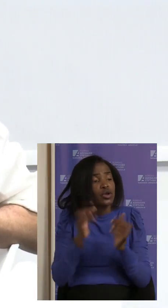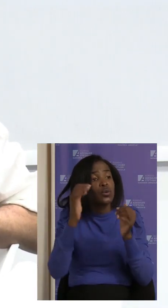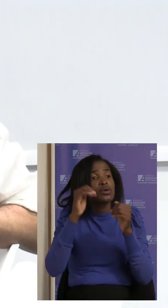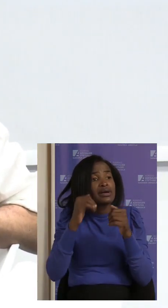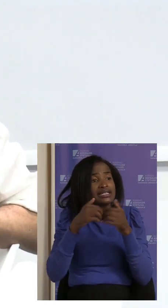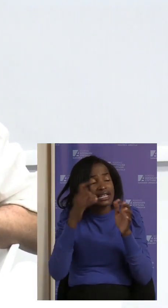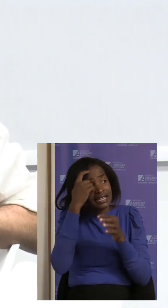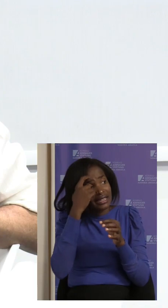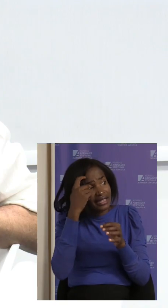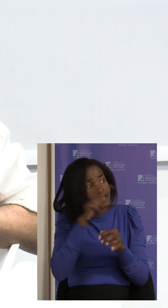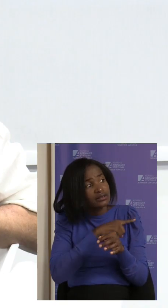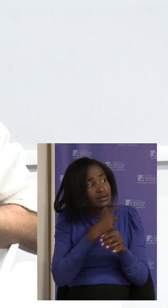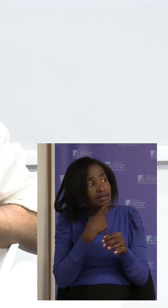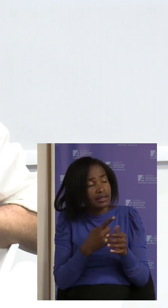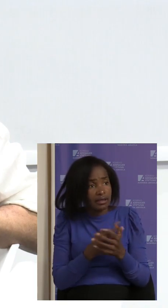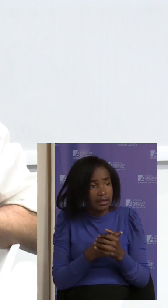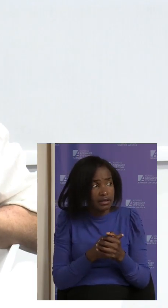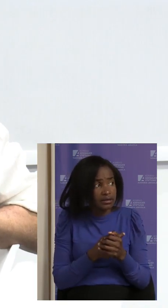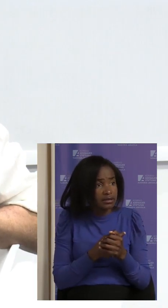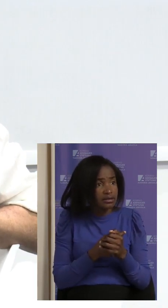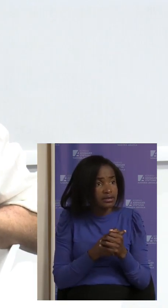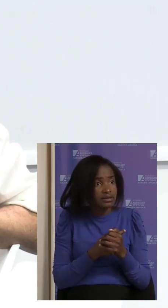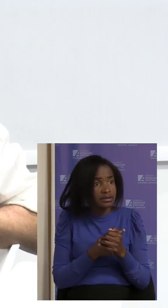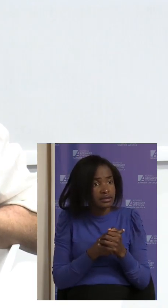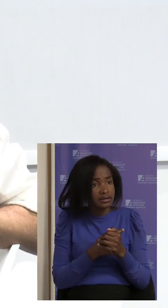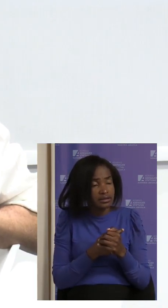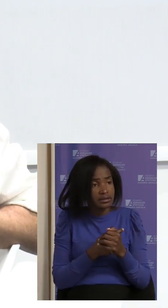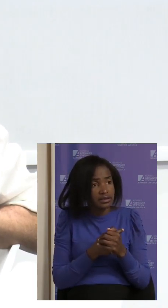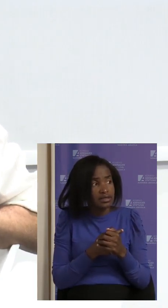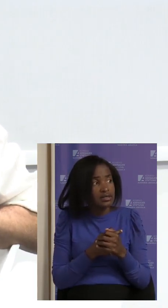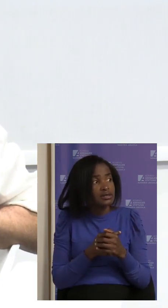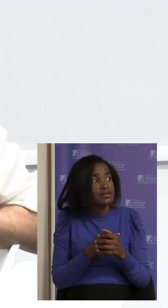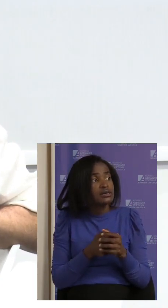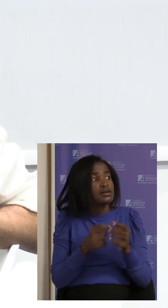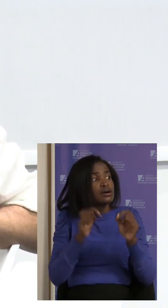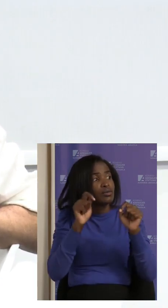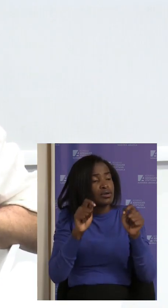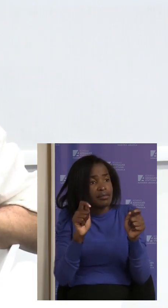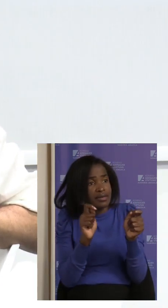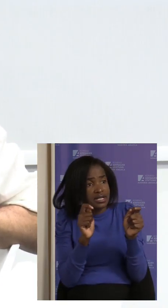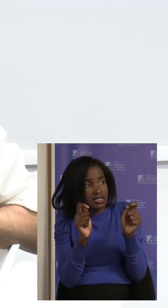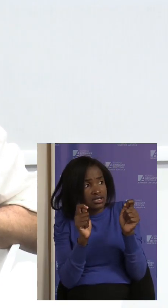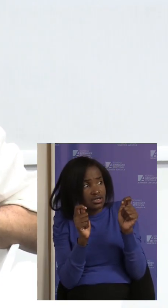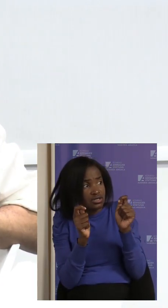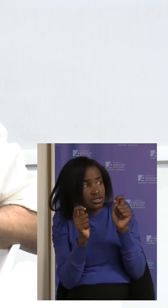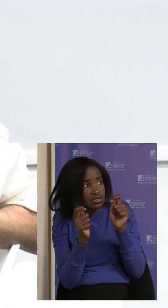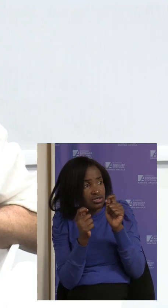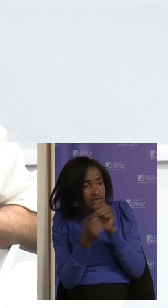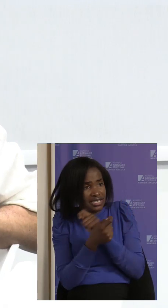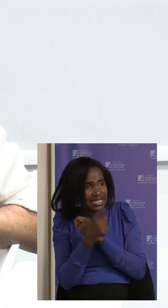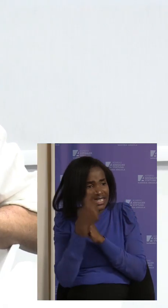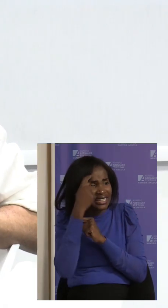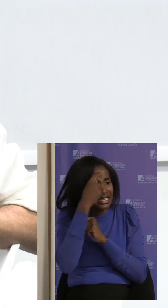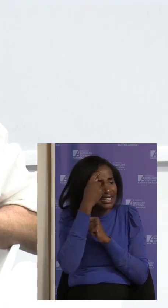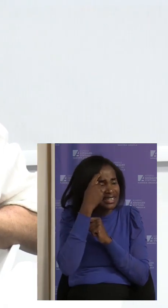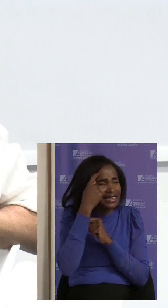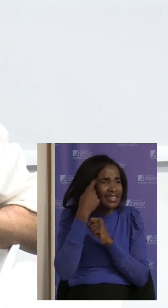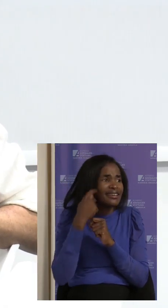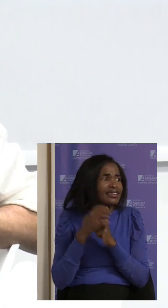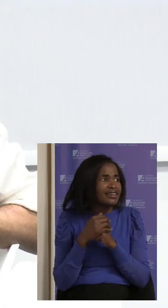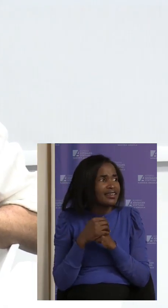have. That's why I'm thinking that in our education system, we must stop this evolutionary change that we are busy with now, tinkering here and tinkering there with the